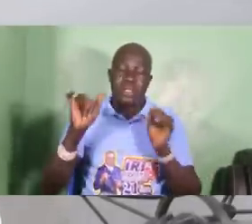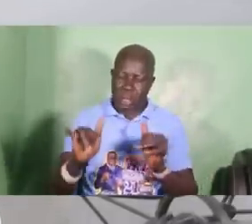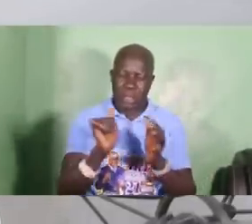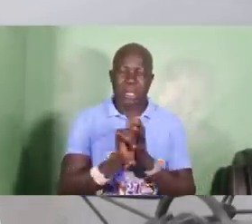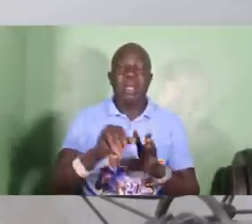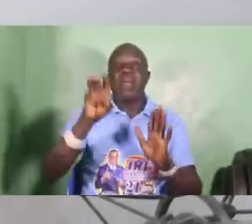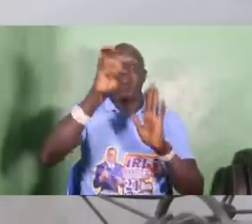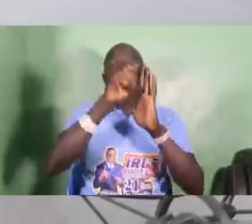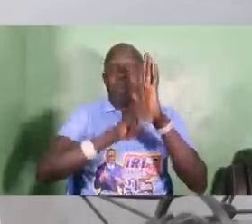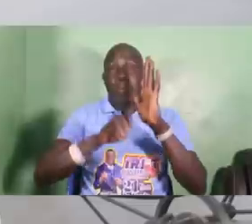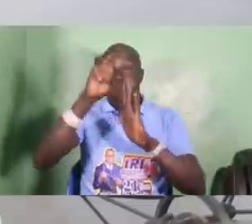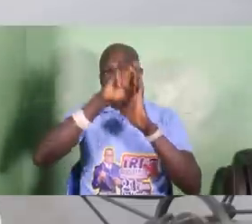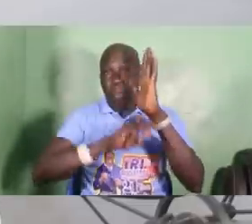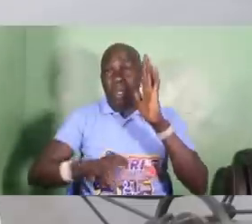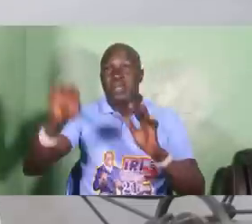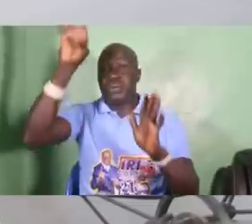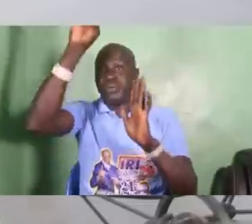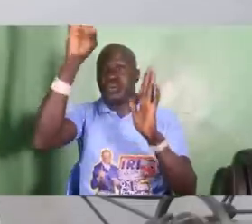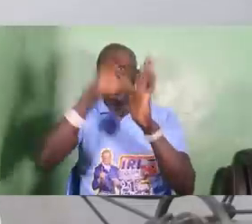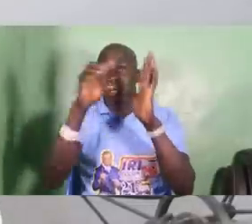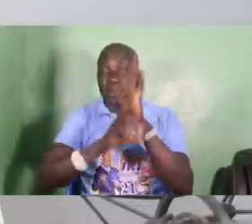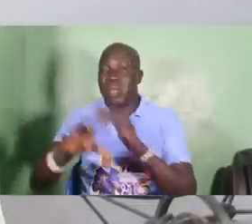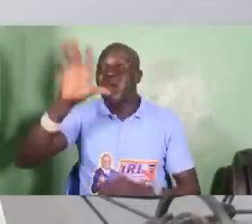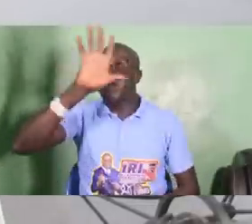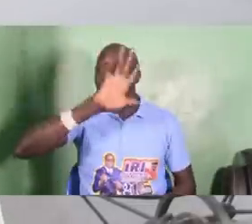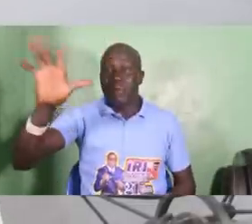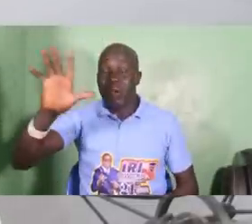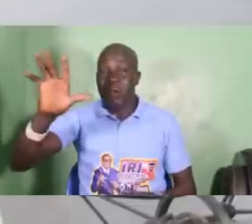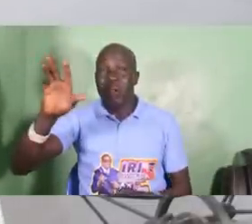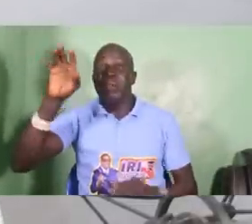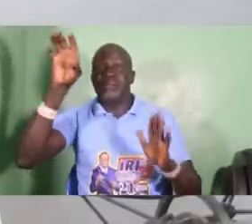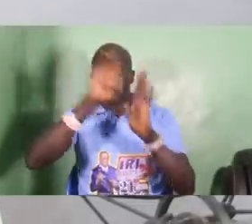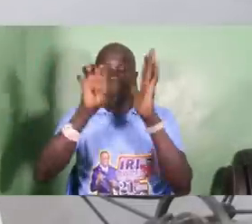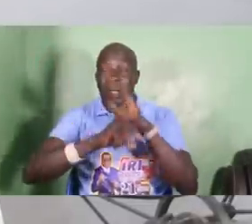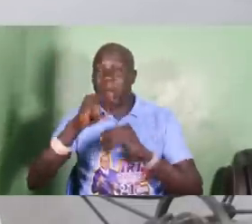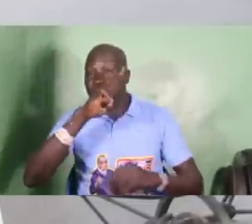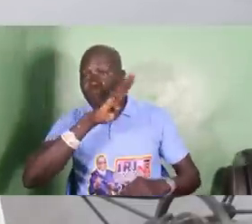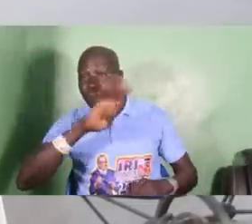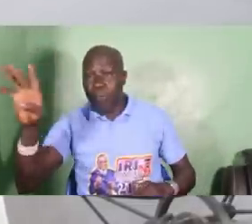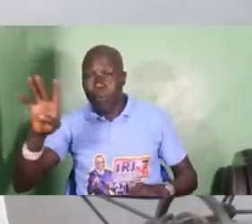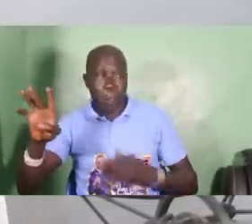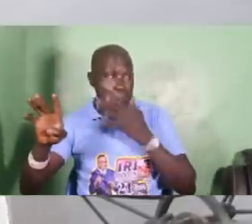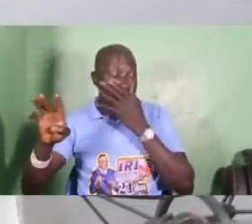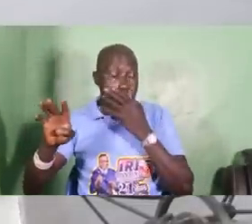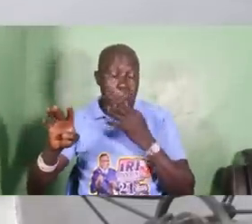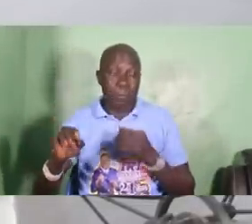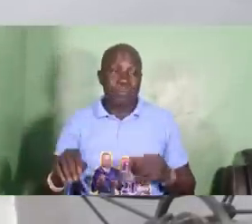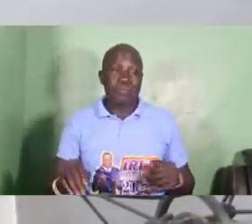showed light unto their life. Matthew chapter 4, verse 15 and 16. Matthew chapter 4, verse 15 and